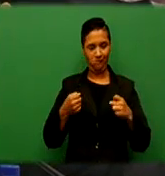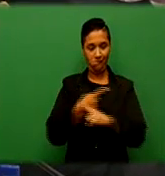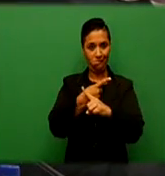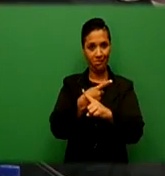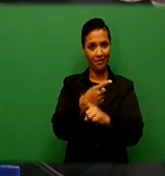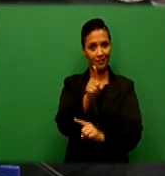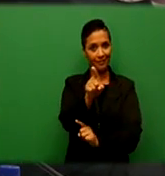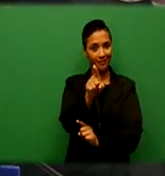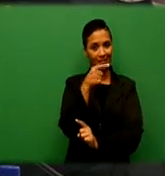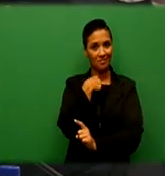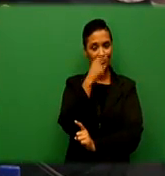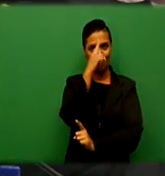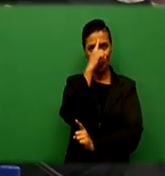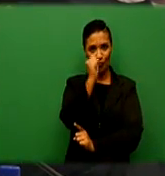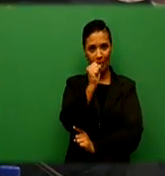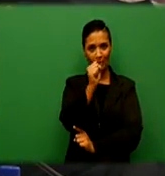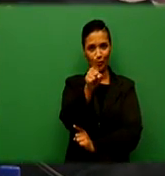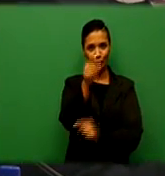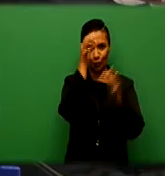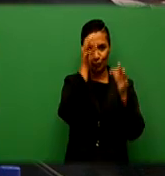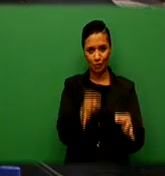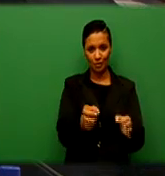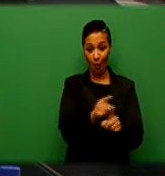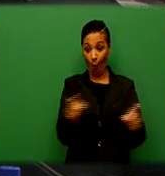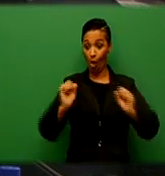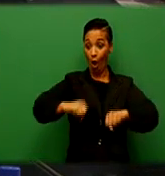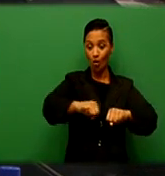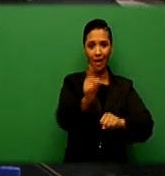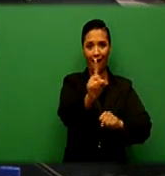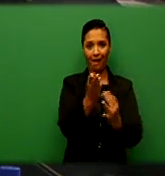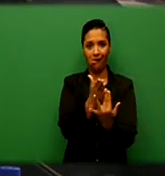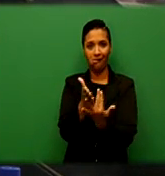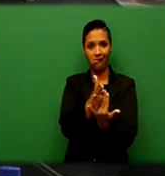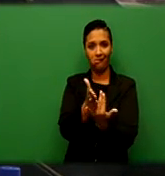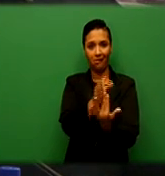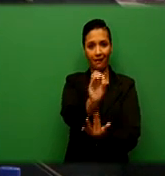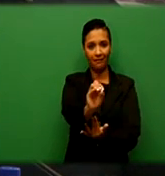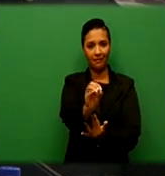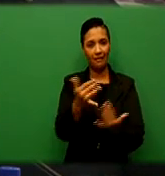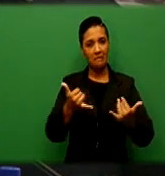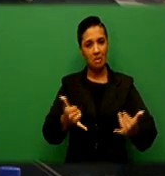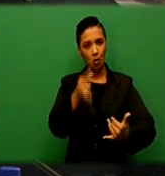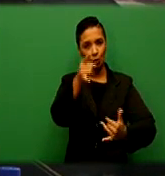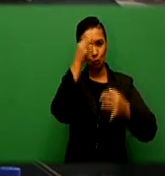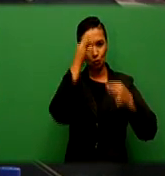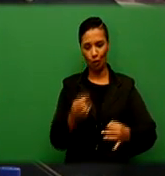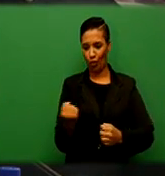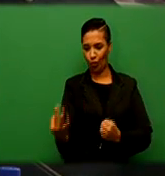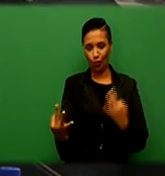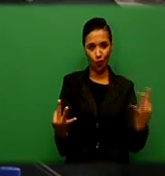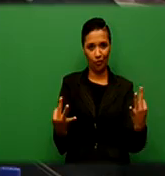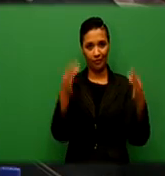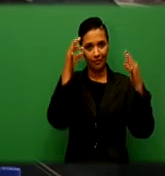I remember it being split in the middle. How did you come to the decision to raise rates